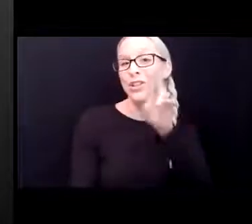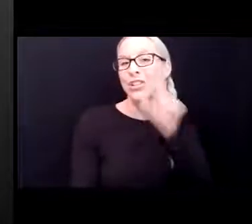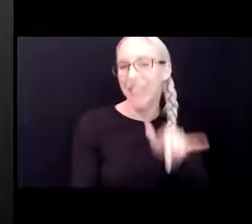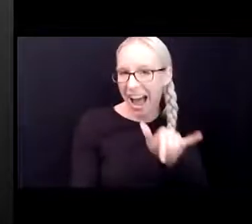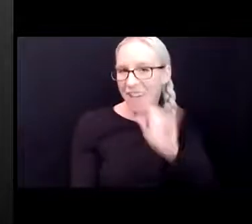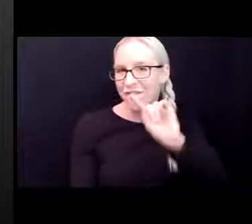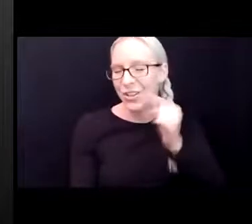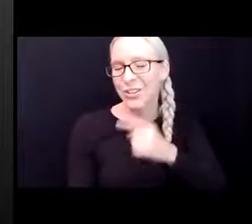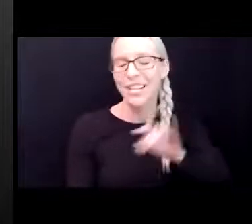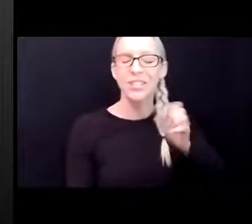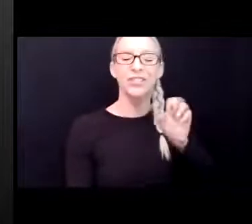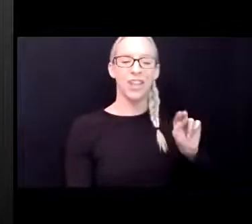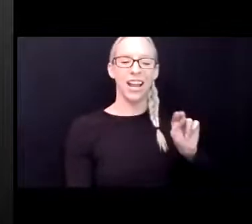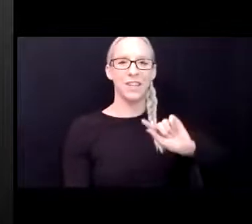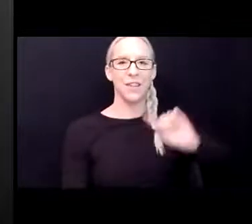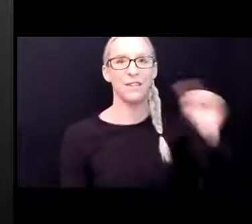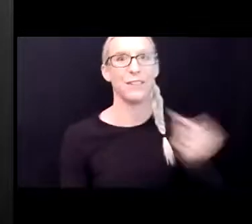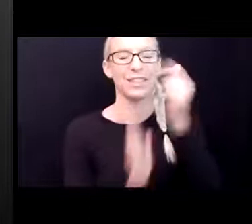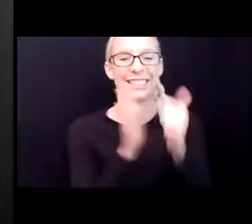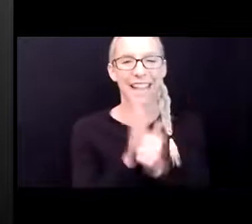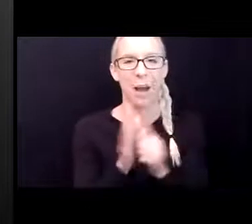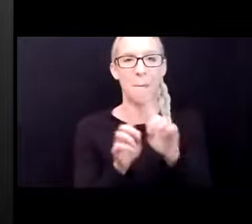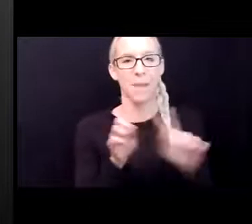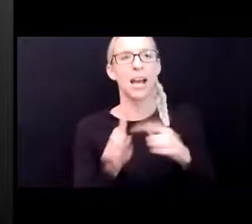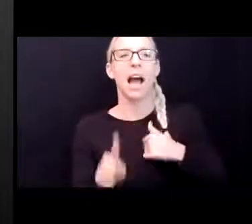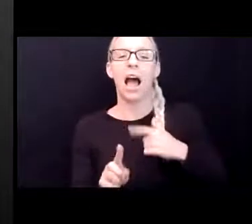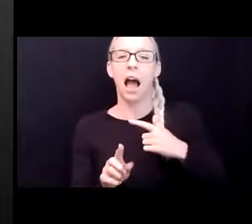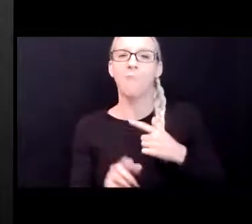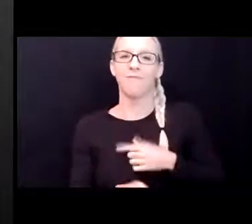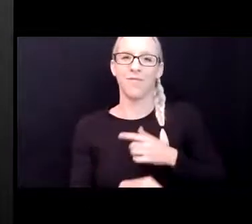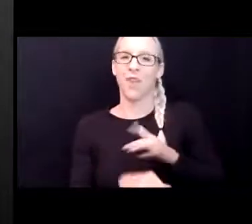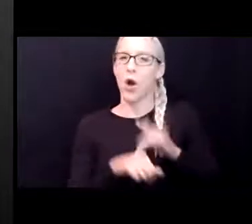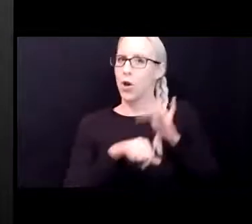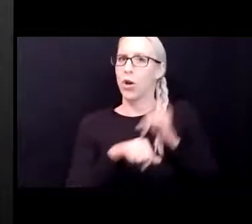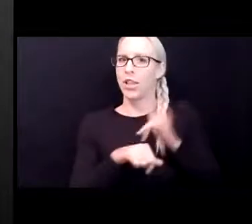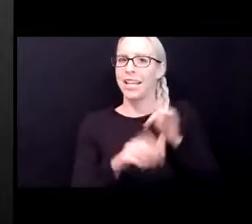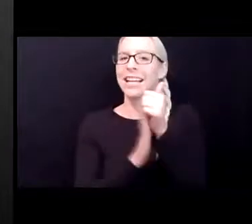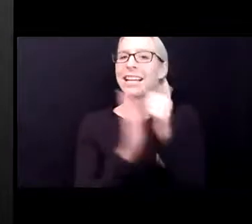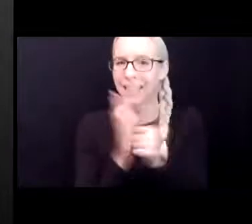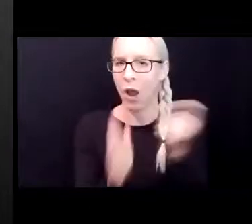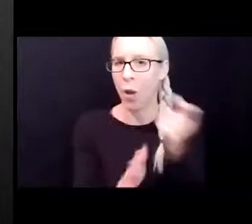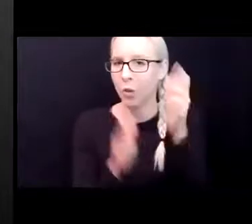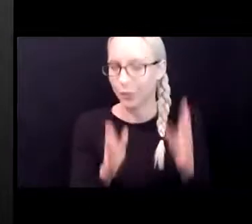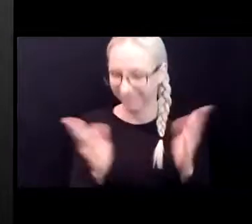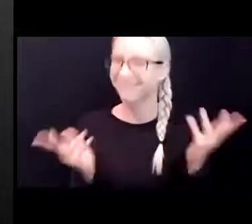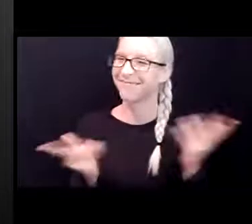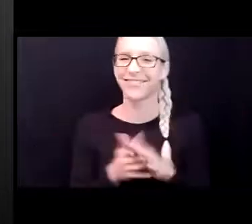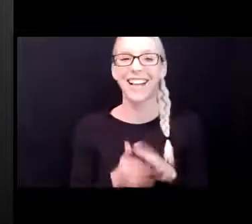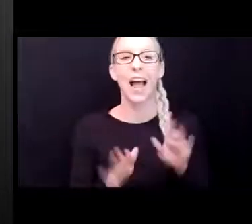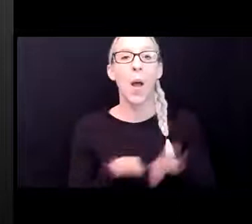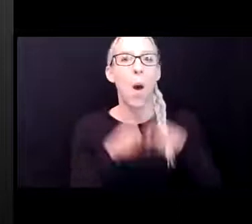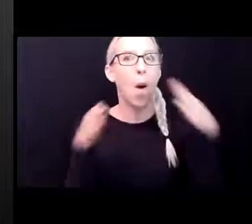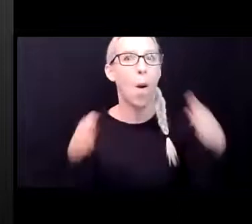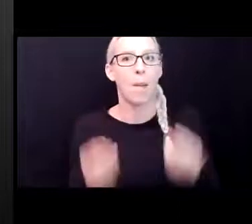like Jen, but I've got to be one of the first few that I opened up an account for my daughter. And I wanted to learn how